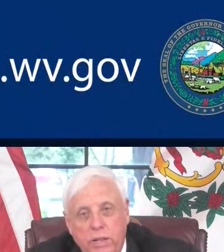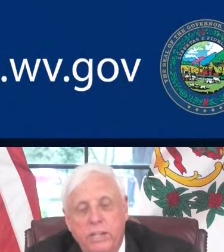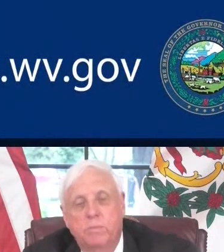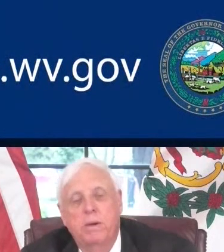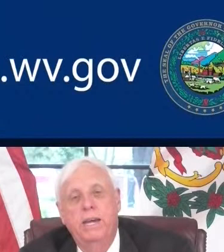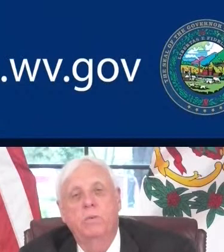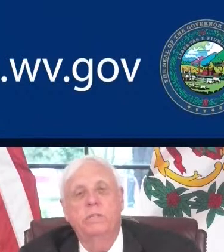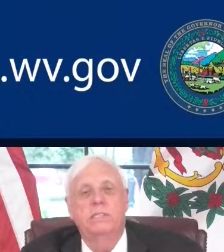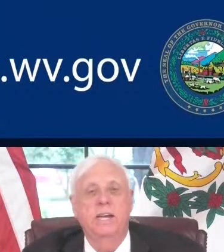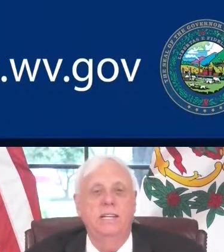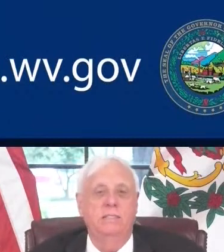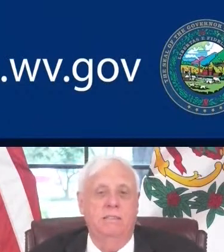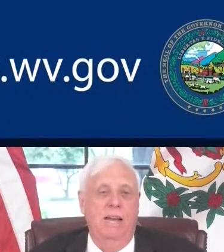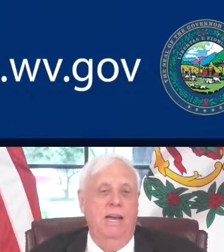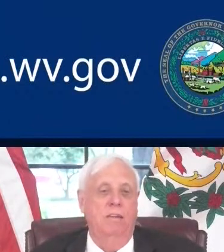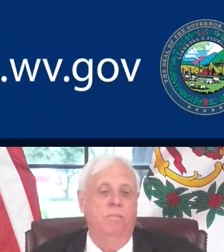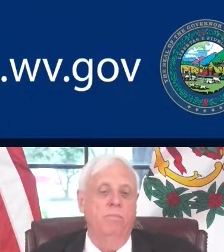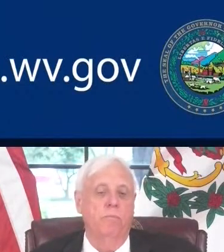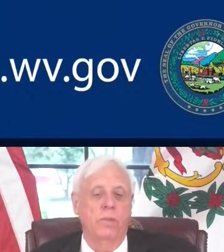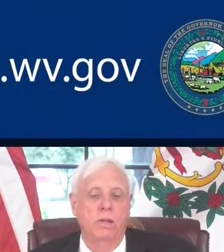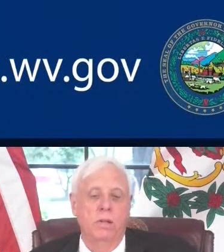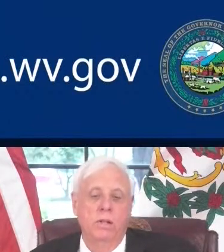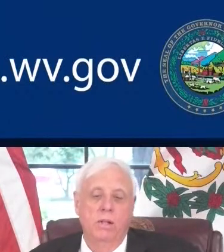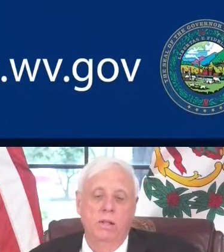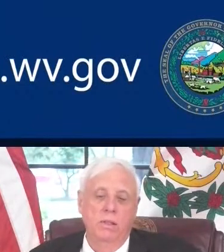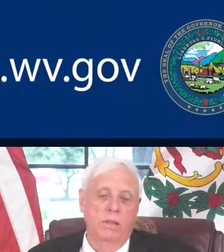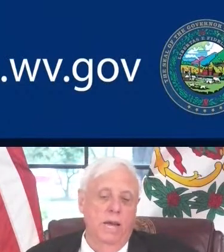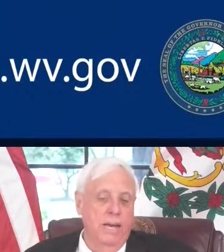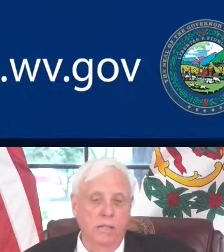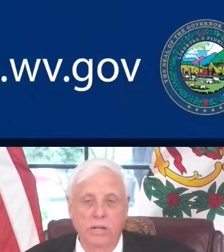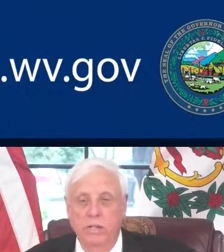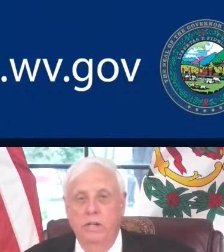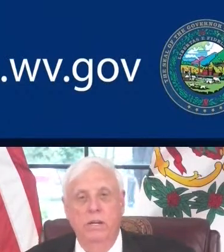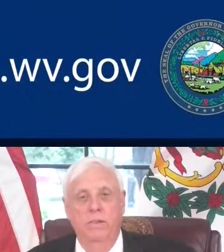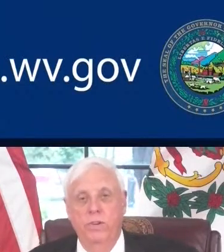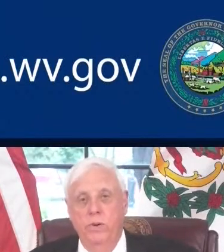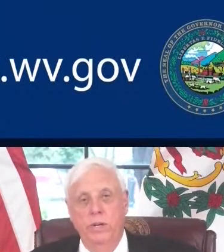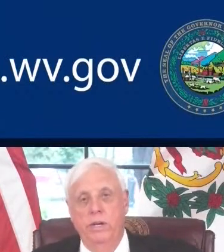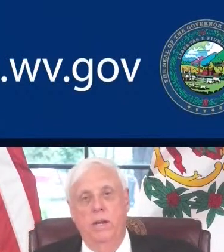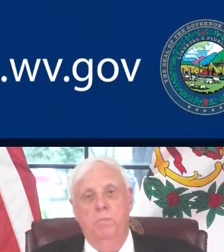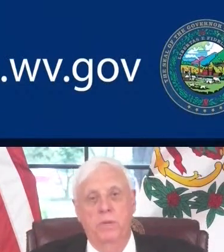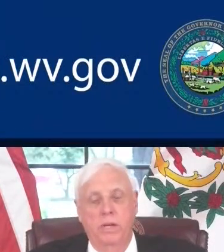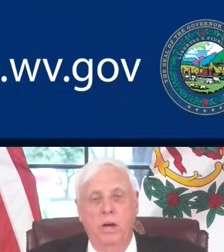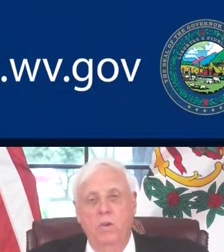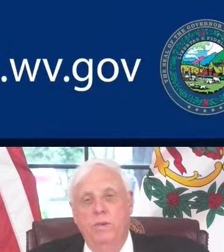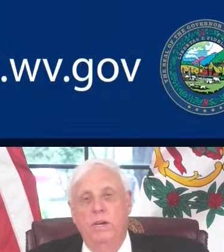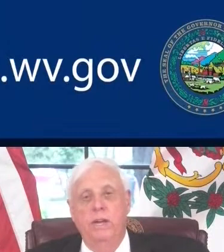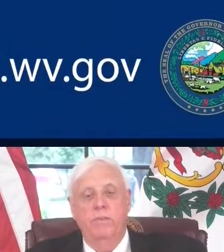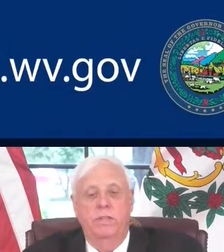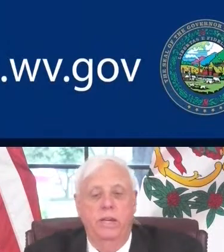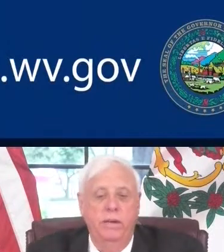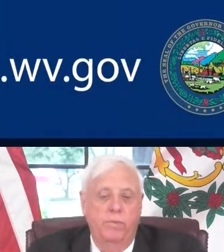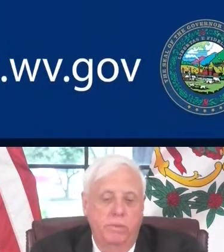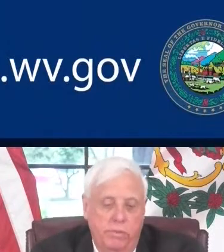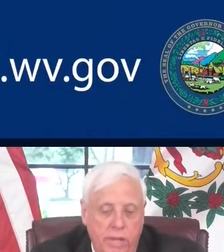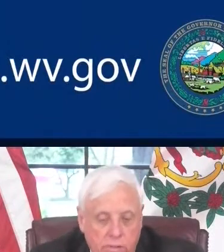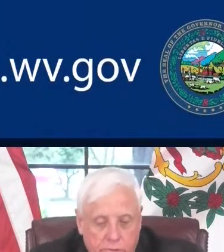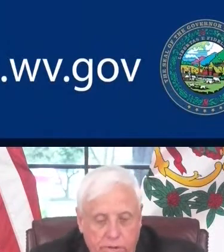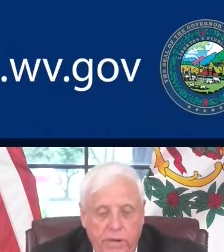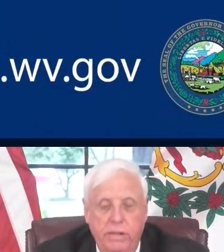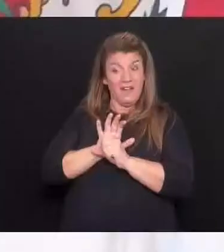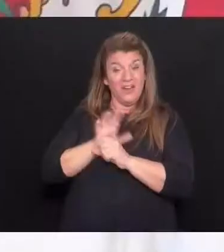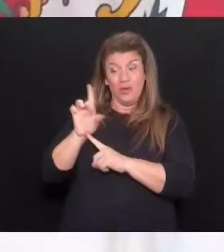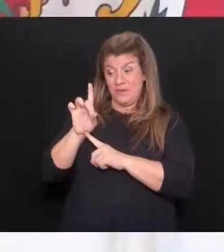the weather gets bad, we stay inside. The likelihood of you ending up with COVID and everything from this